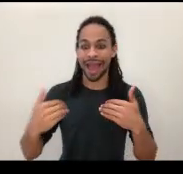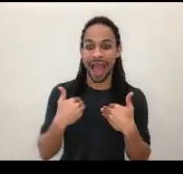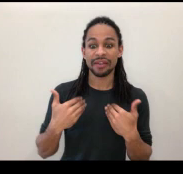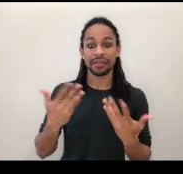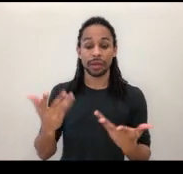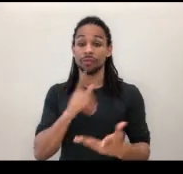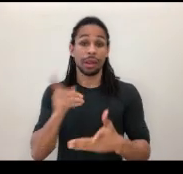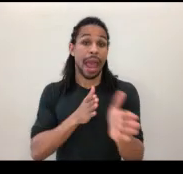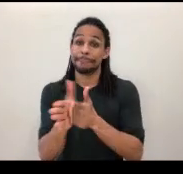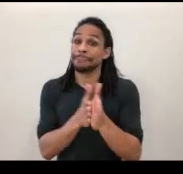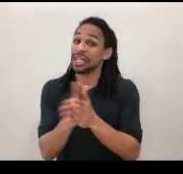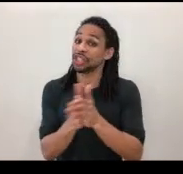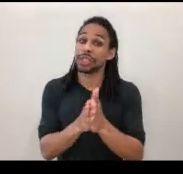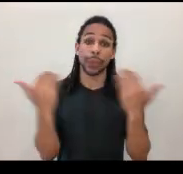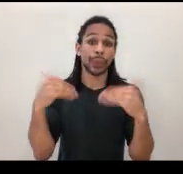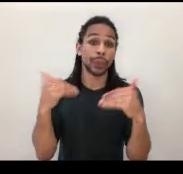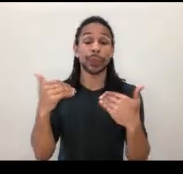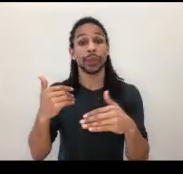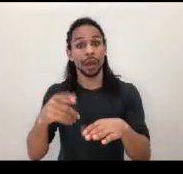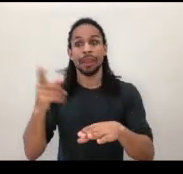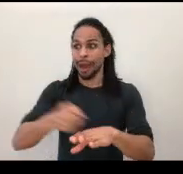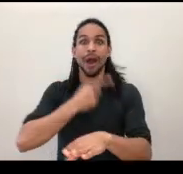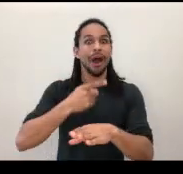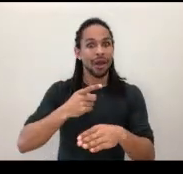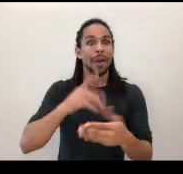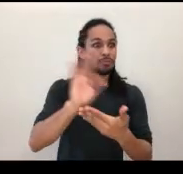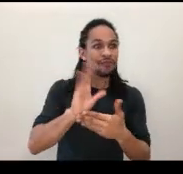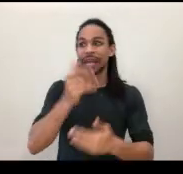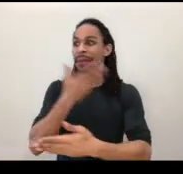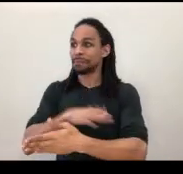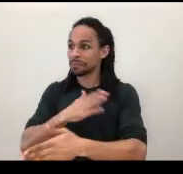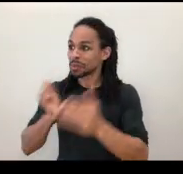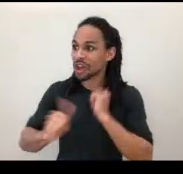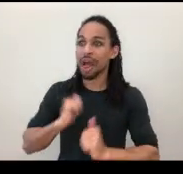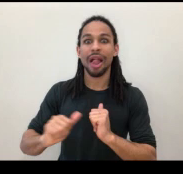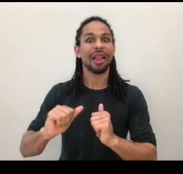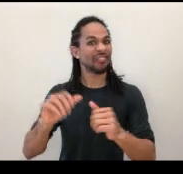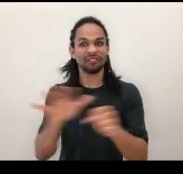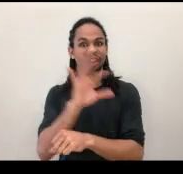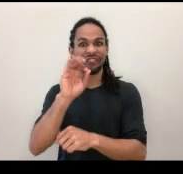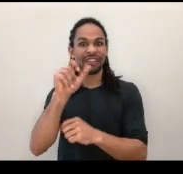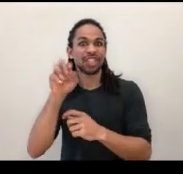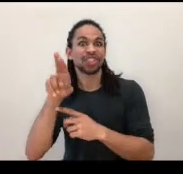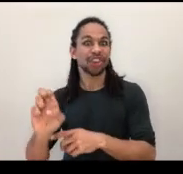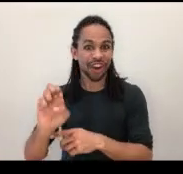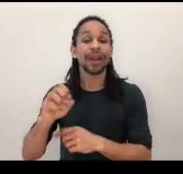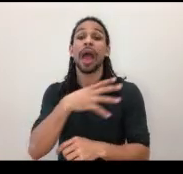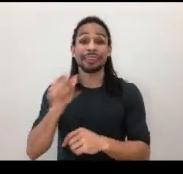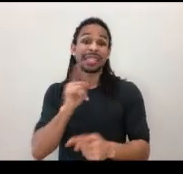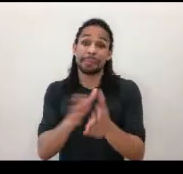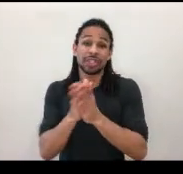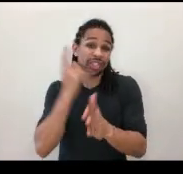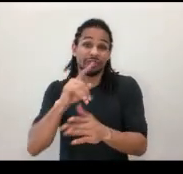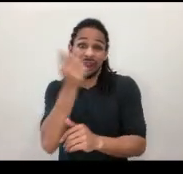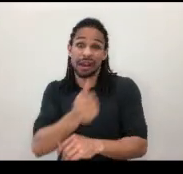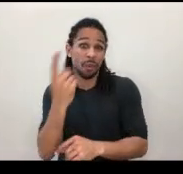this, you know, hugely ambitious feature length movie musical, which is ambitious for any filmmaker, you know? And